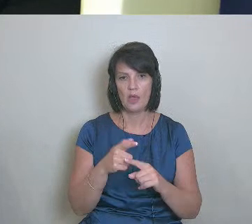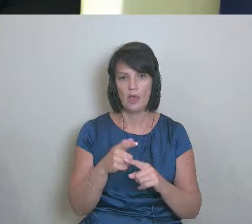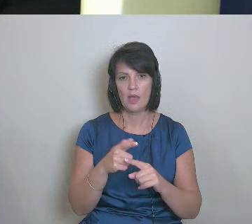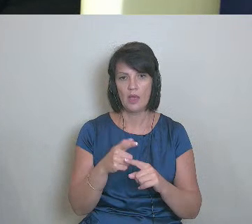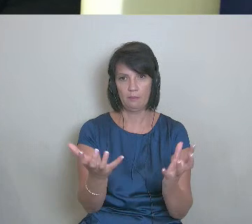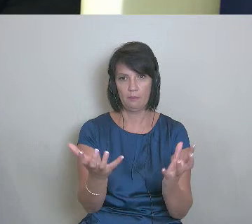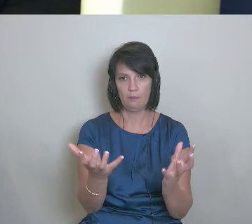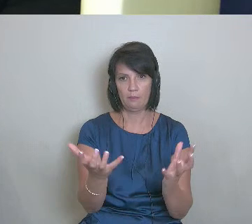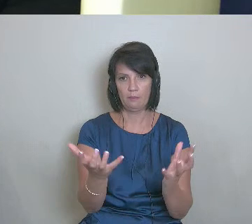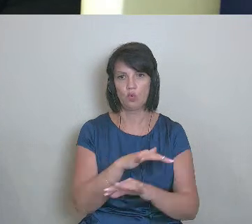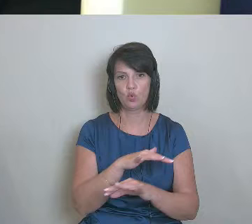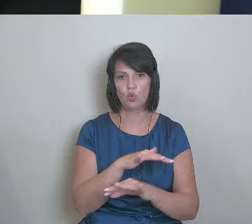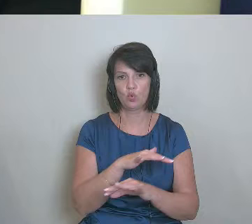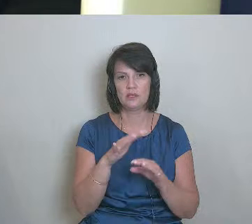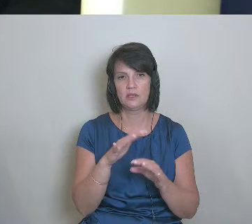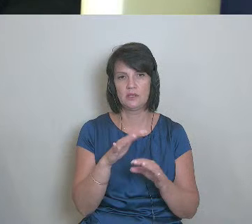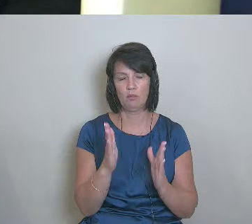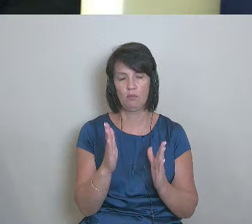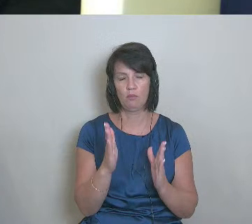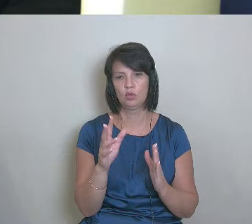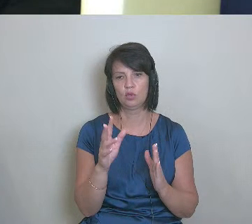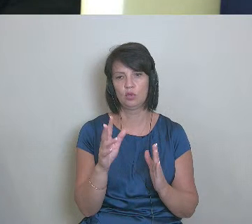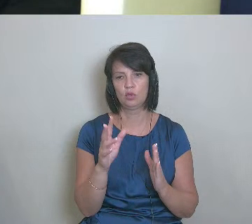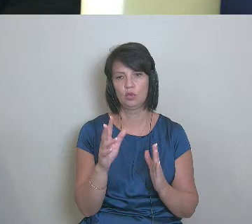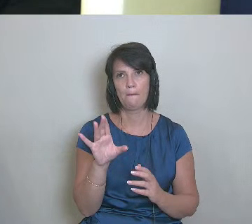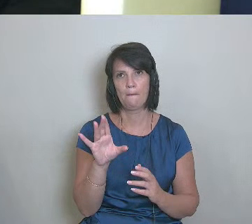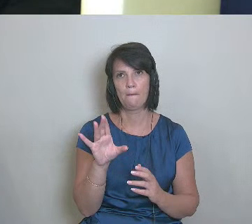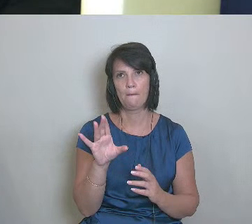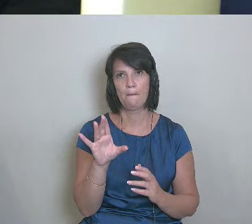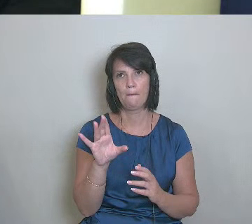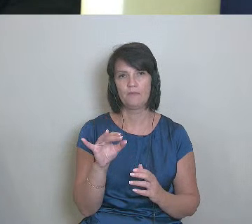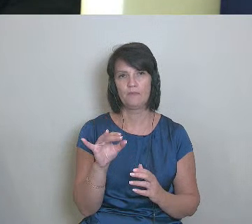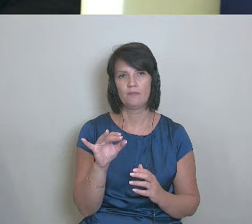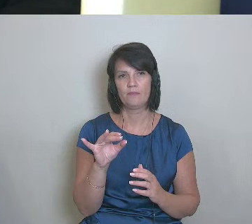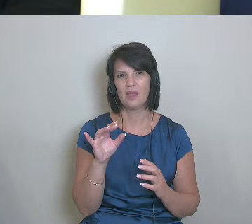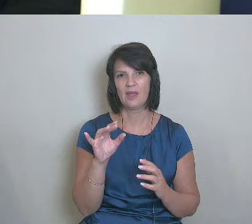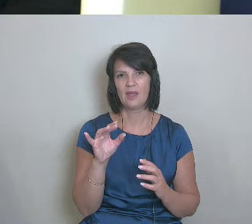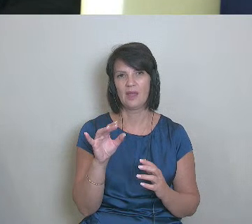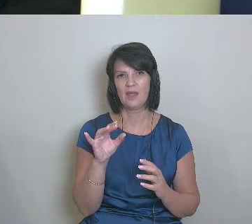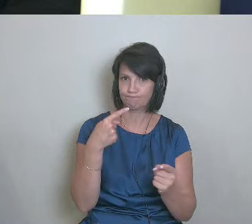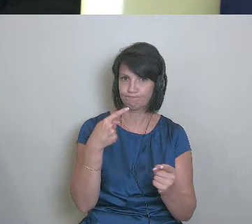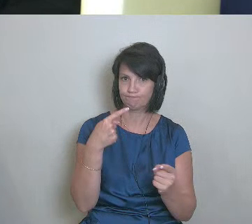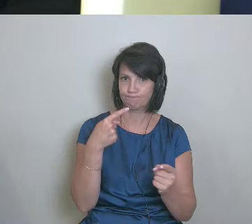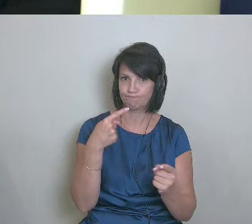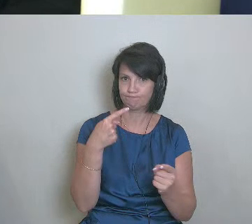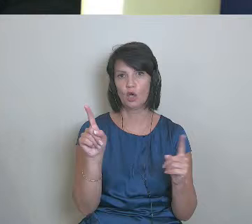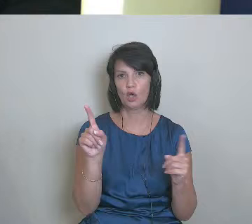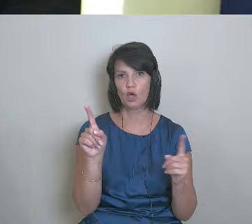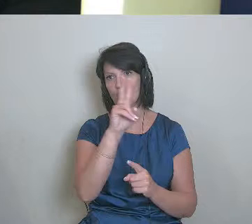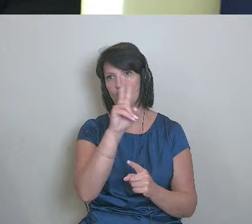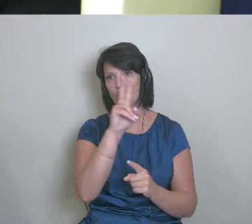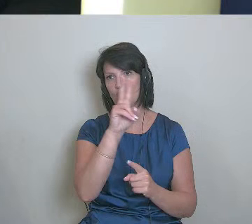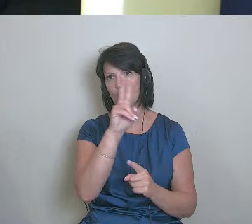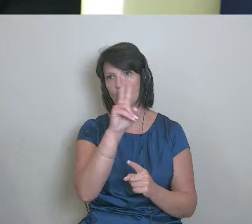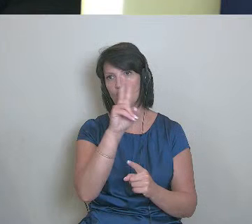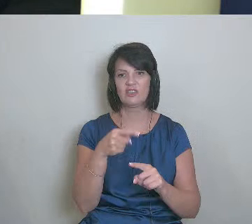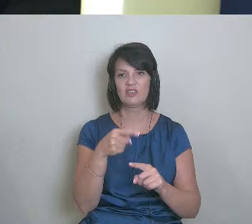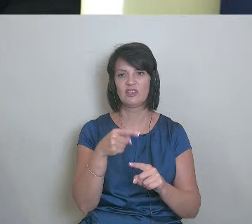to be done by some bylaws, then it's going to be taken differently.